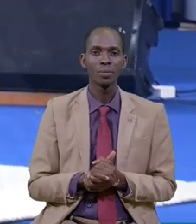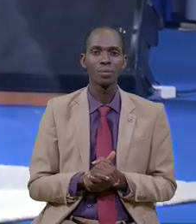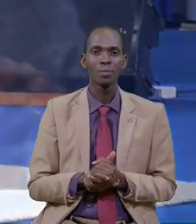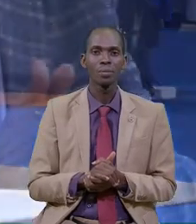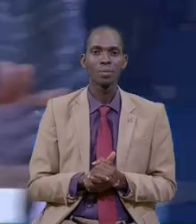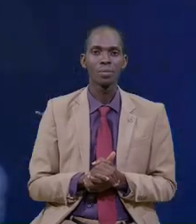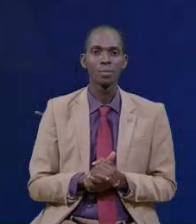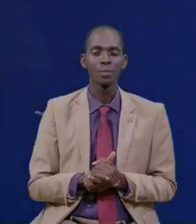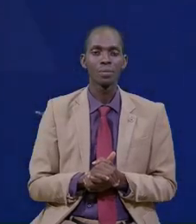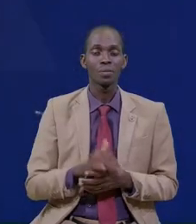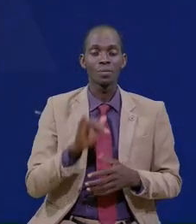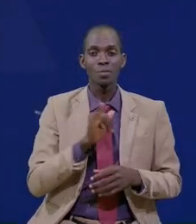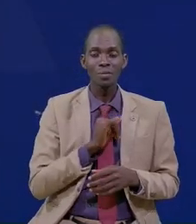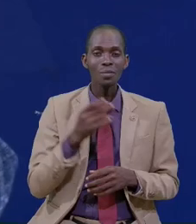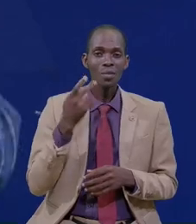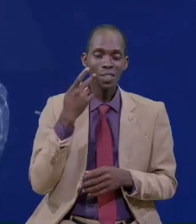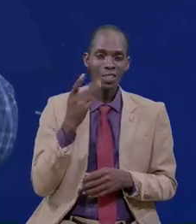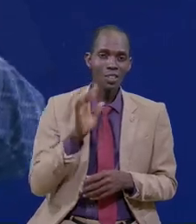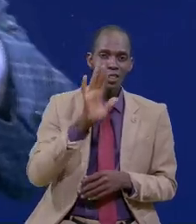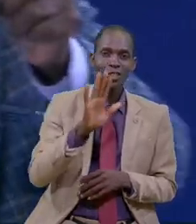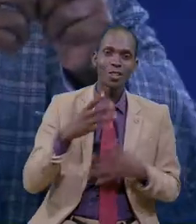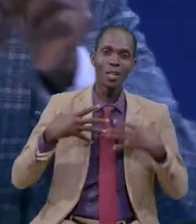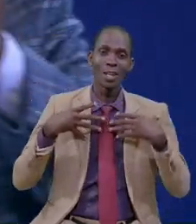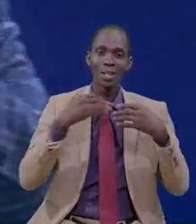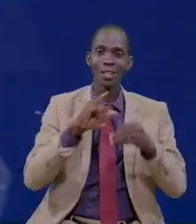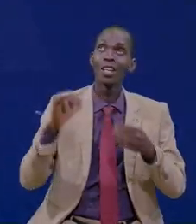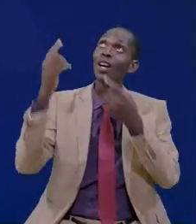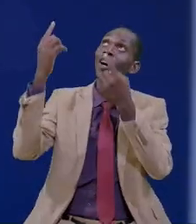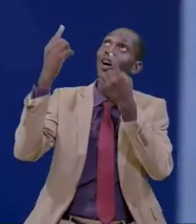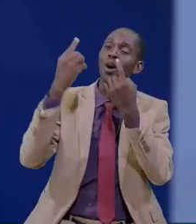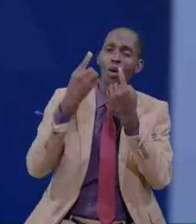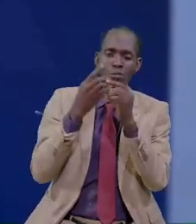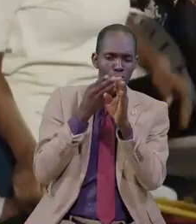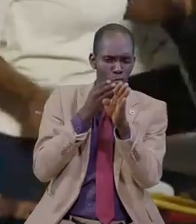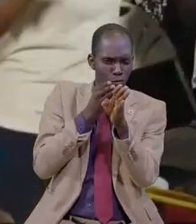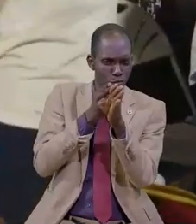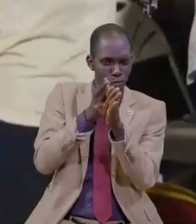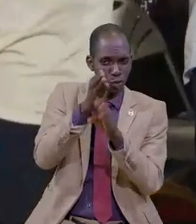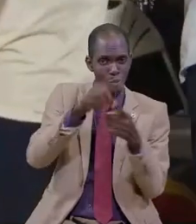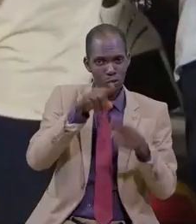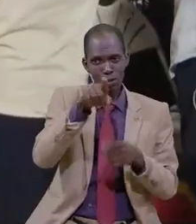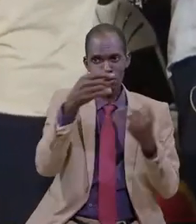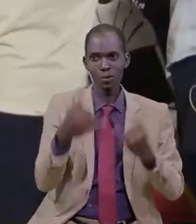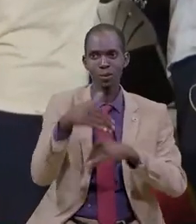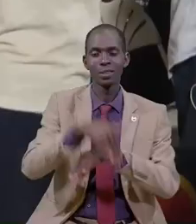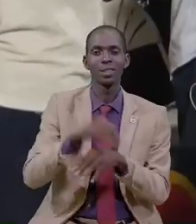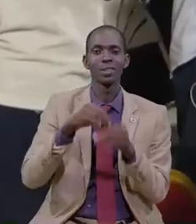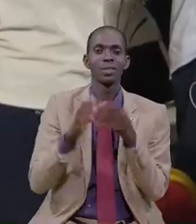Amen. I see your healing coming your direction and coming to you tonight.